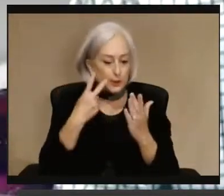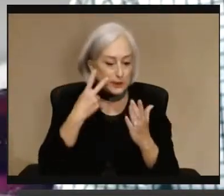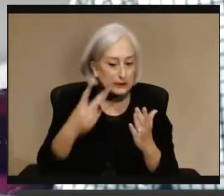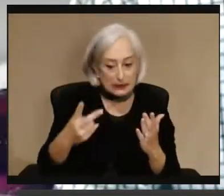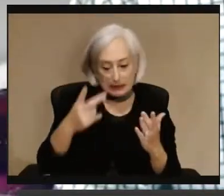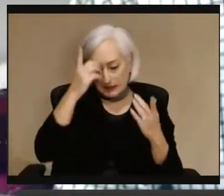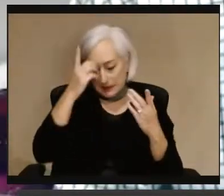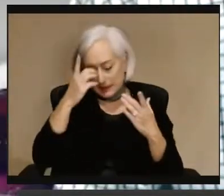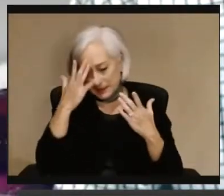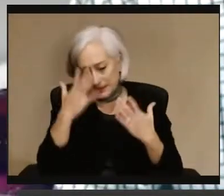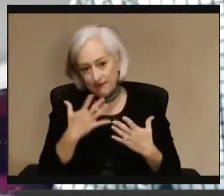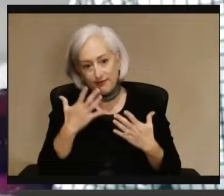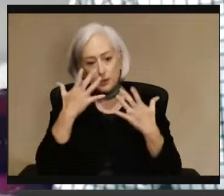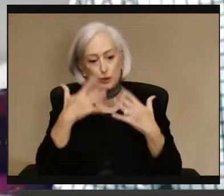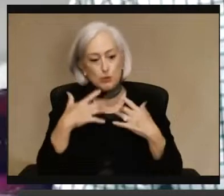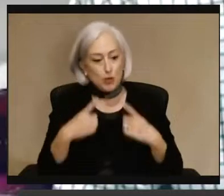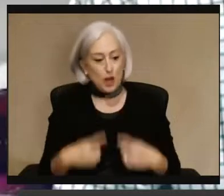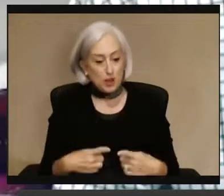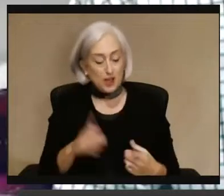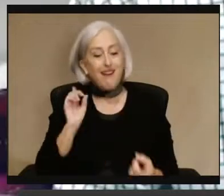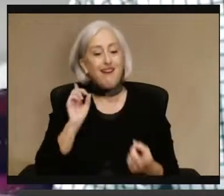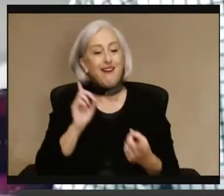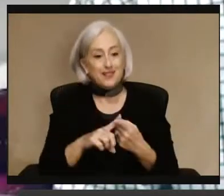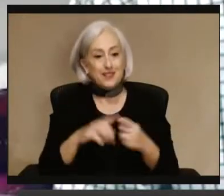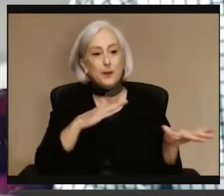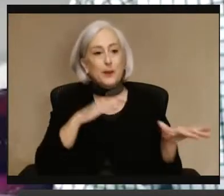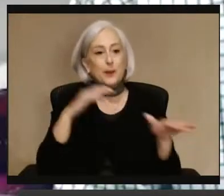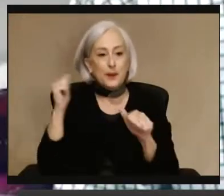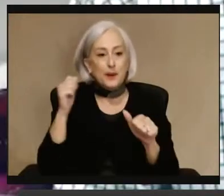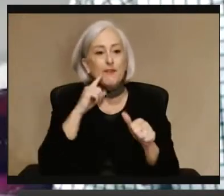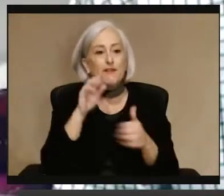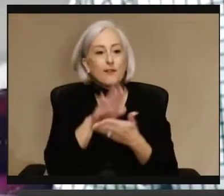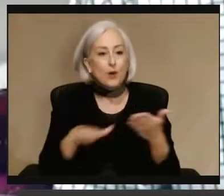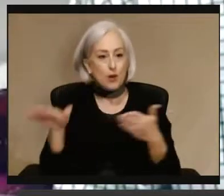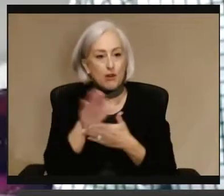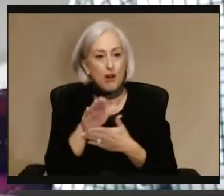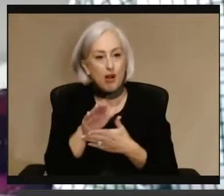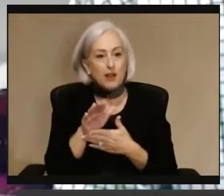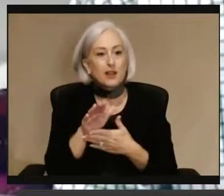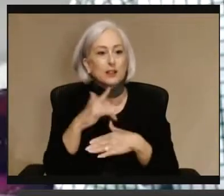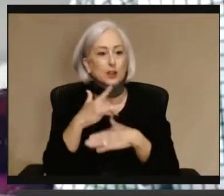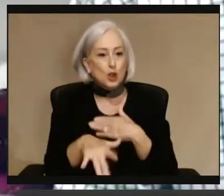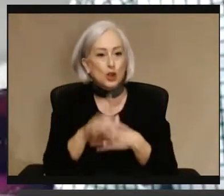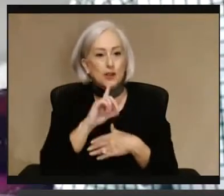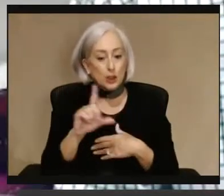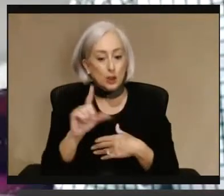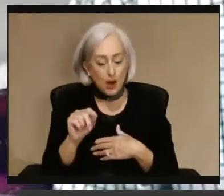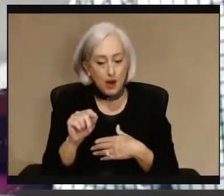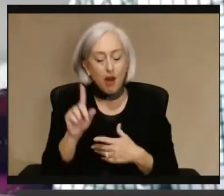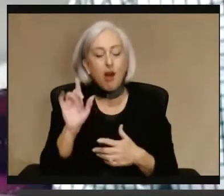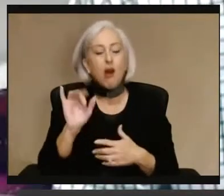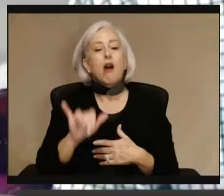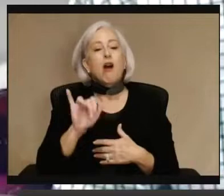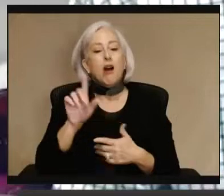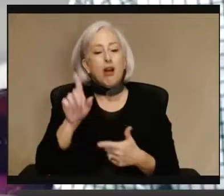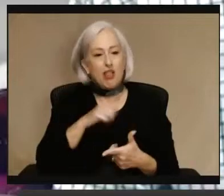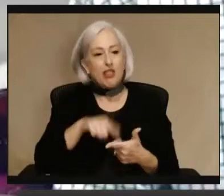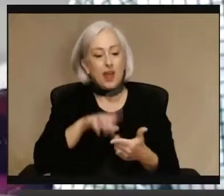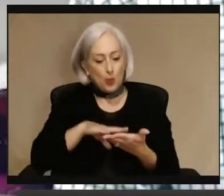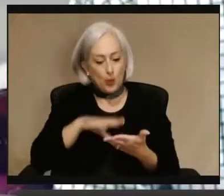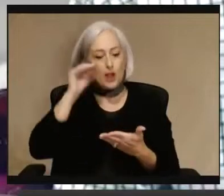whatsoever. It wasn't until he went away to college and in his early 20s, and then that's when we learned that that's very